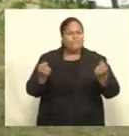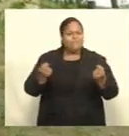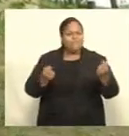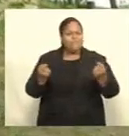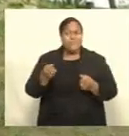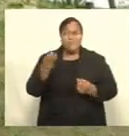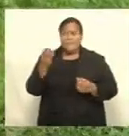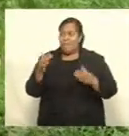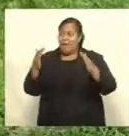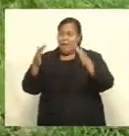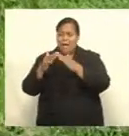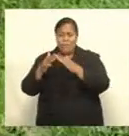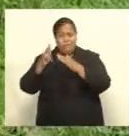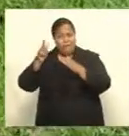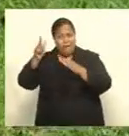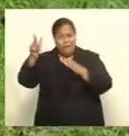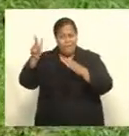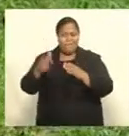houses a lot of dogs.